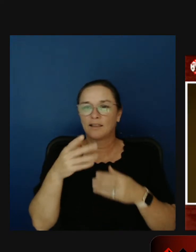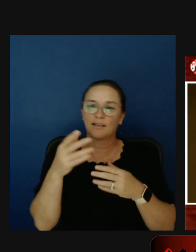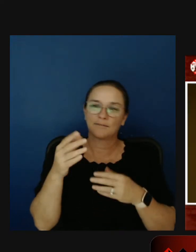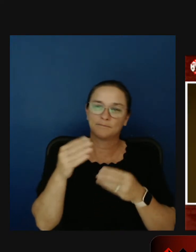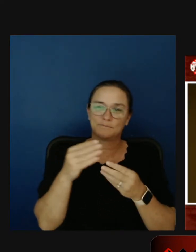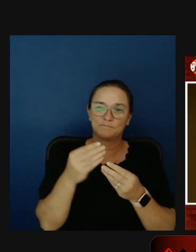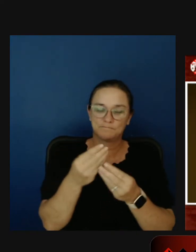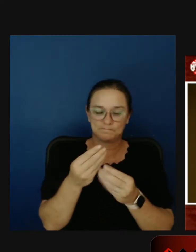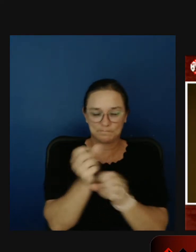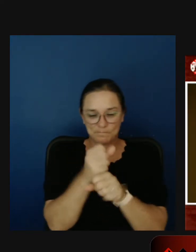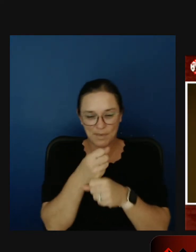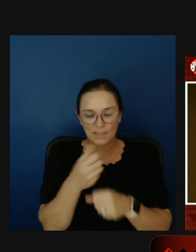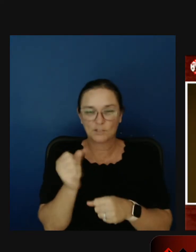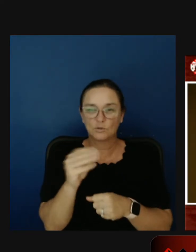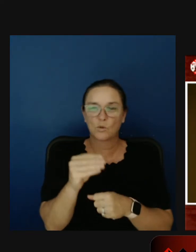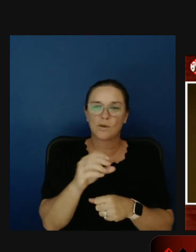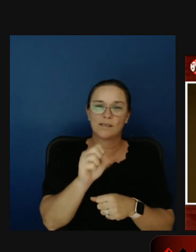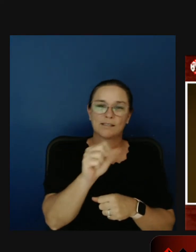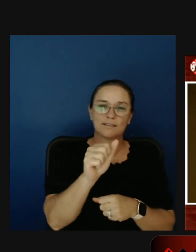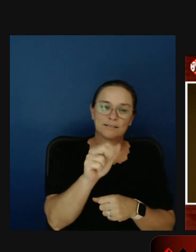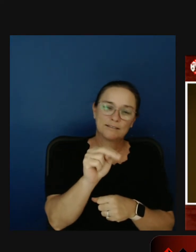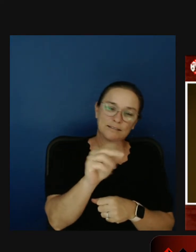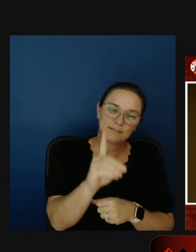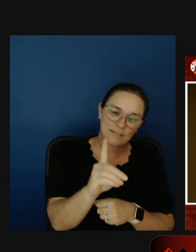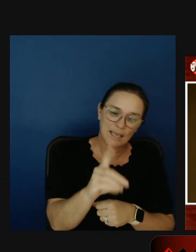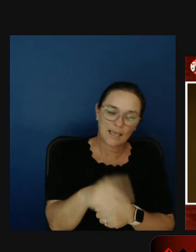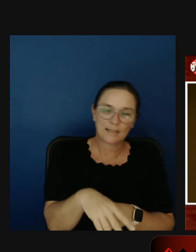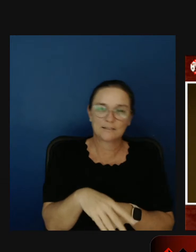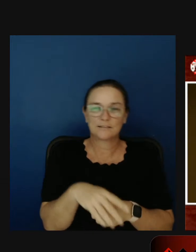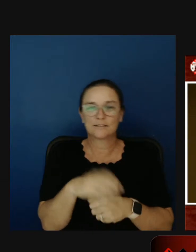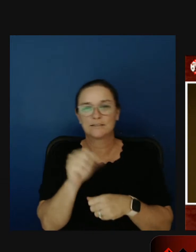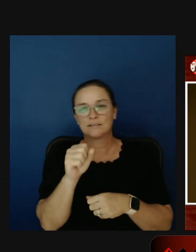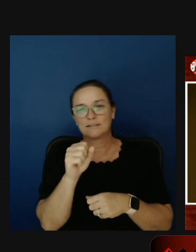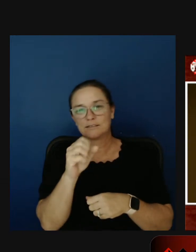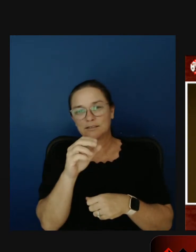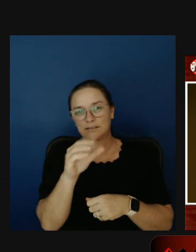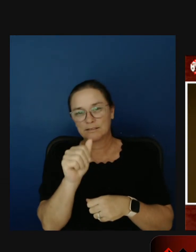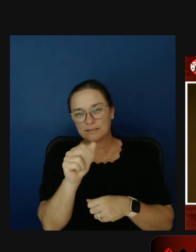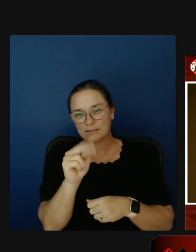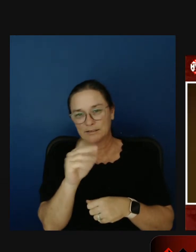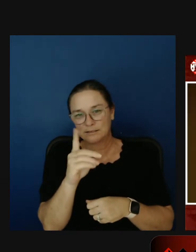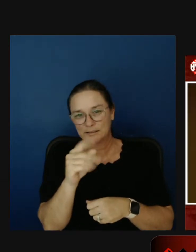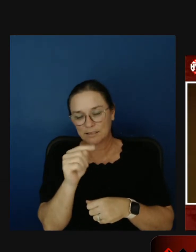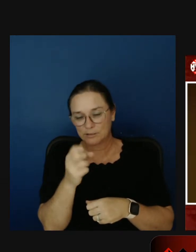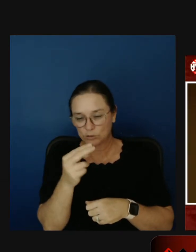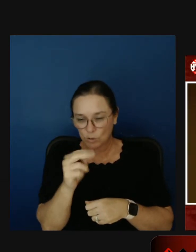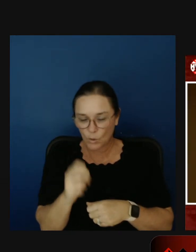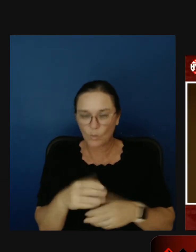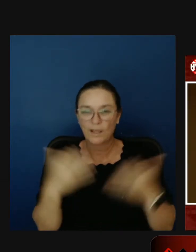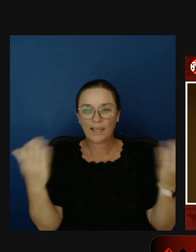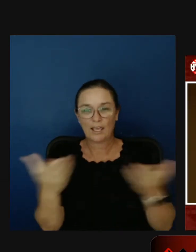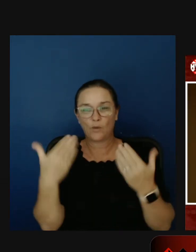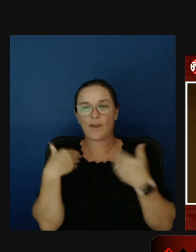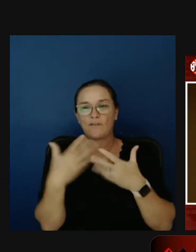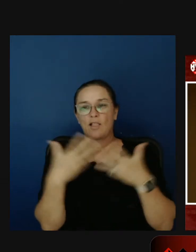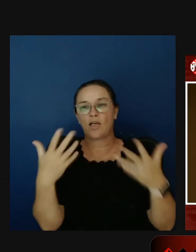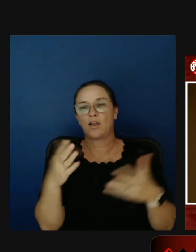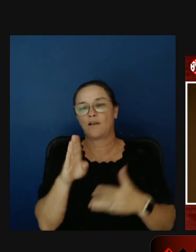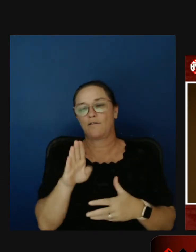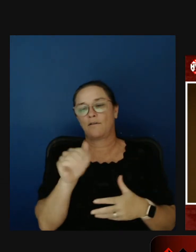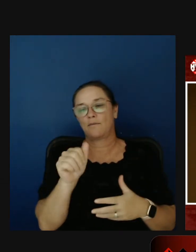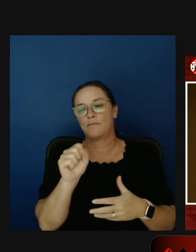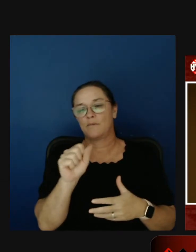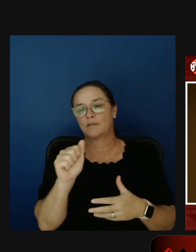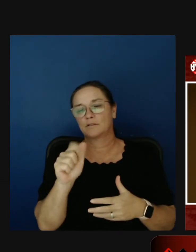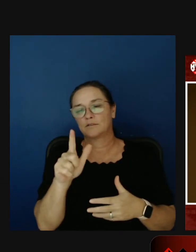sandstone, similar lithology, limestone, or in Hawaii, we have basalt, lots and lots of basalt that we can map. Sometimes you want